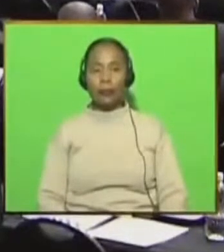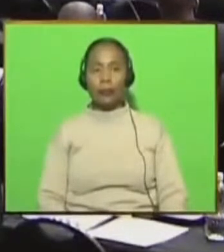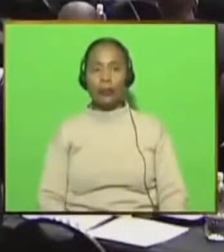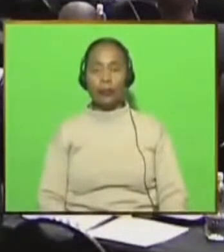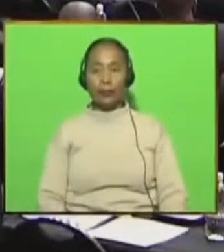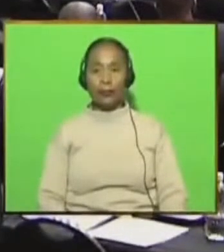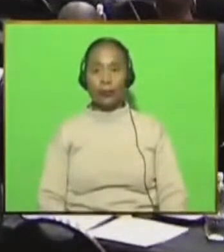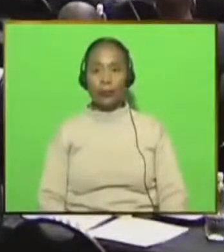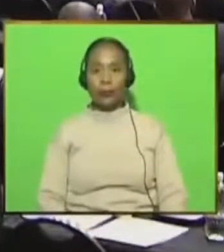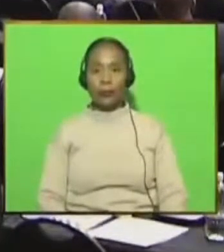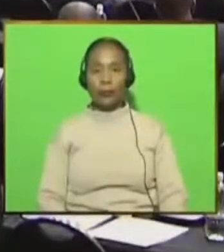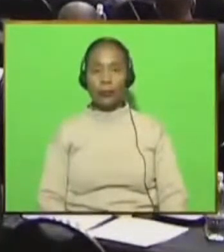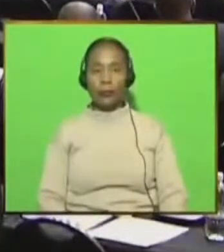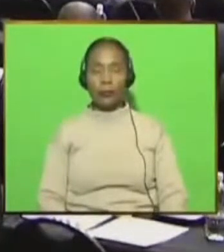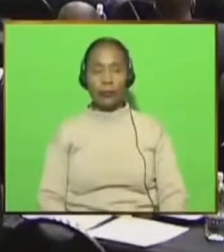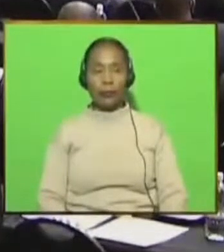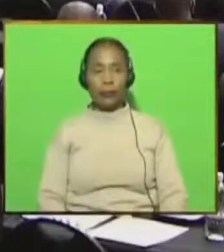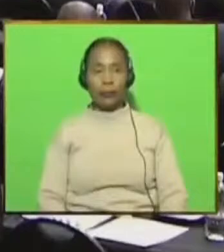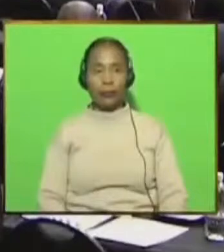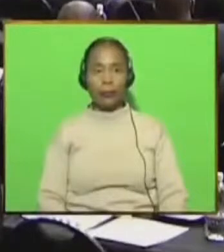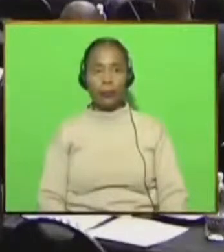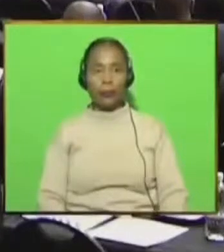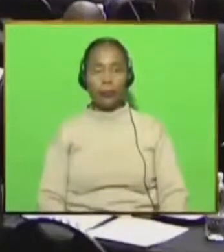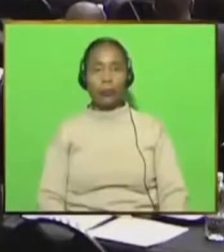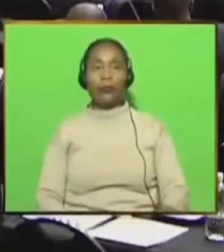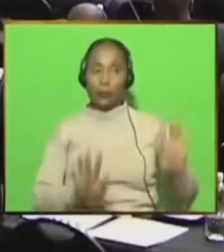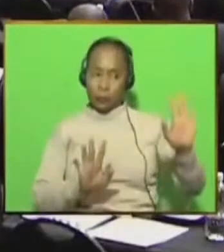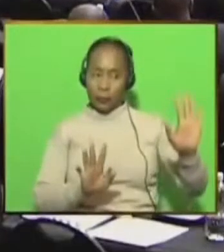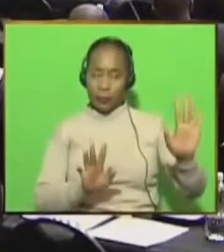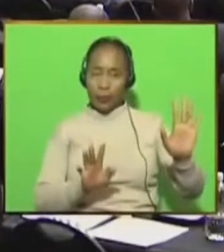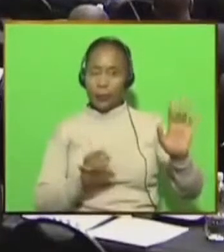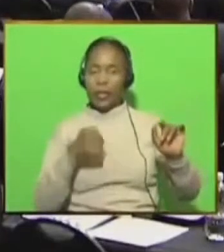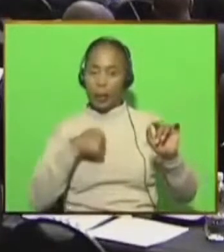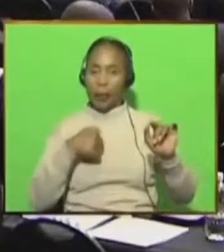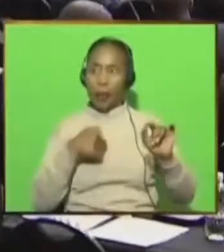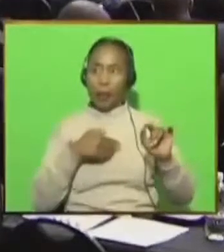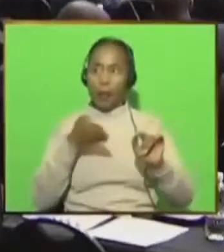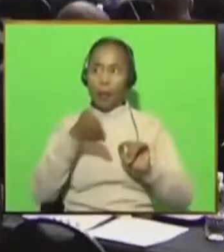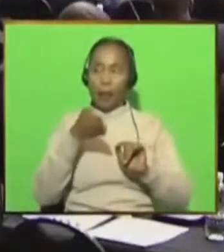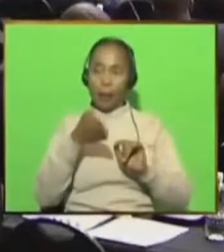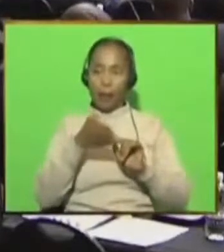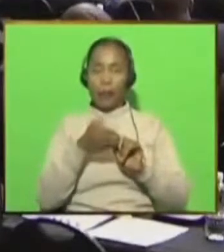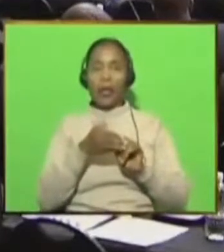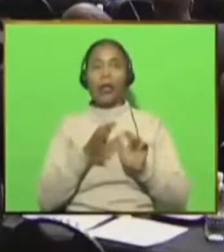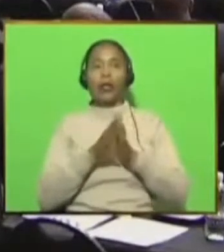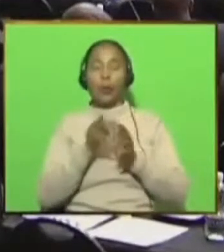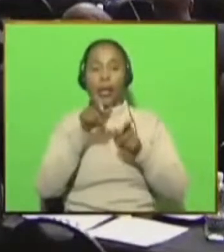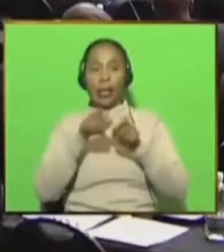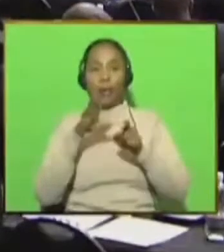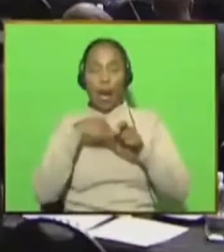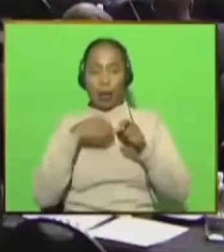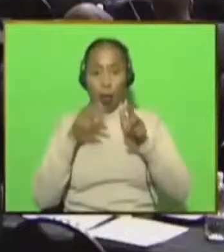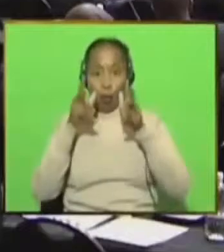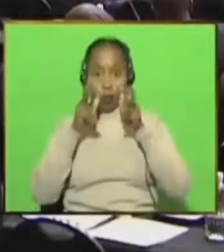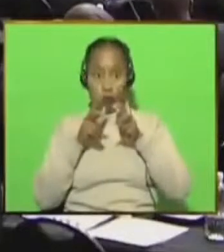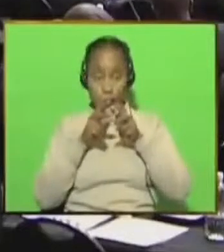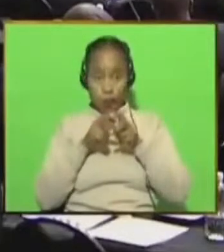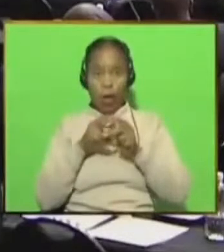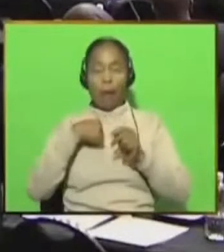propose. Thank you. Yes, thank you. Chief Justice, 1 sec, I'll be with you just